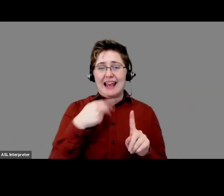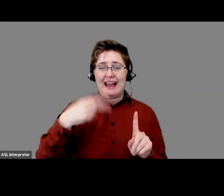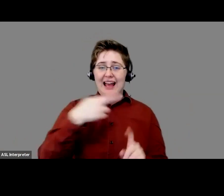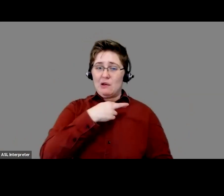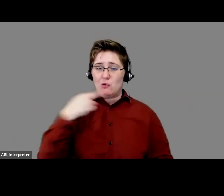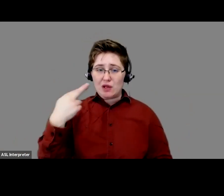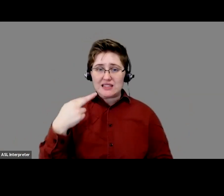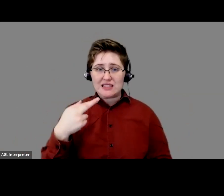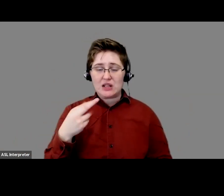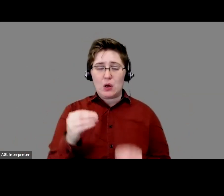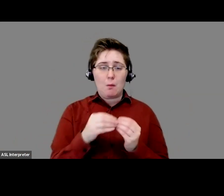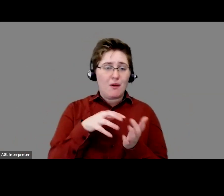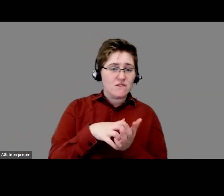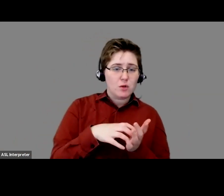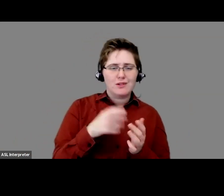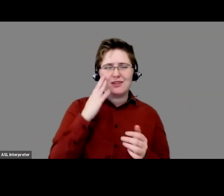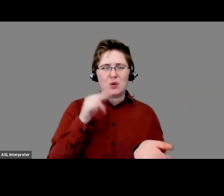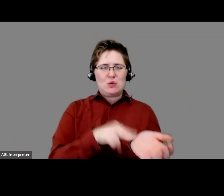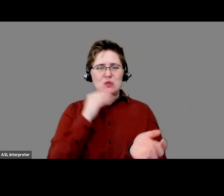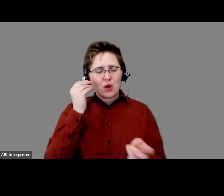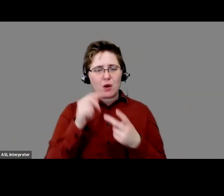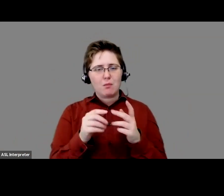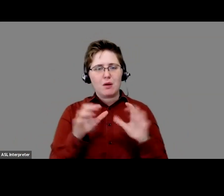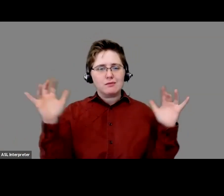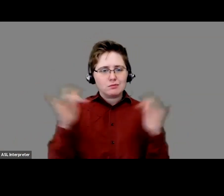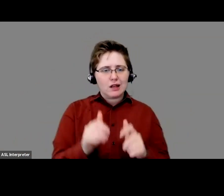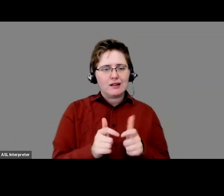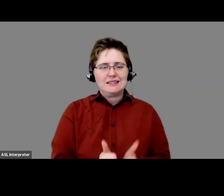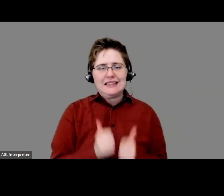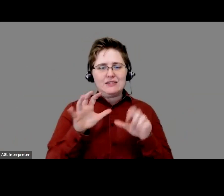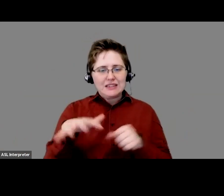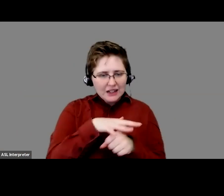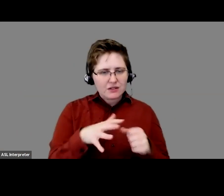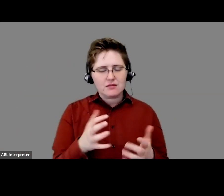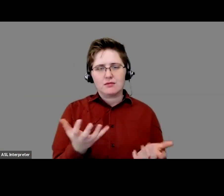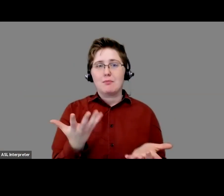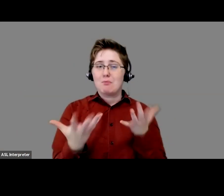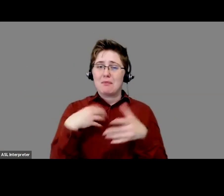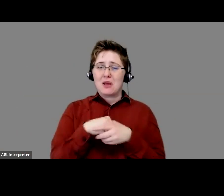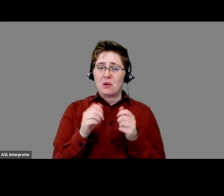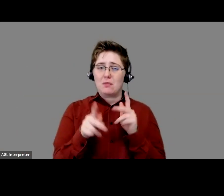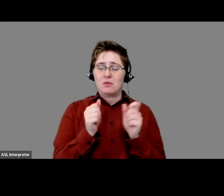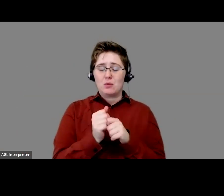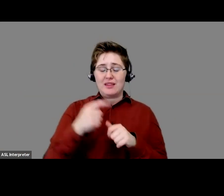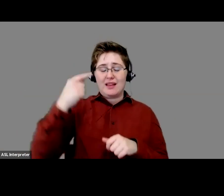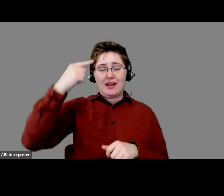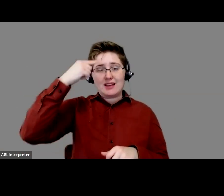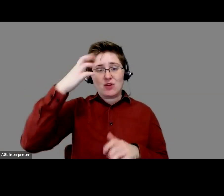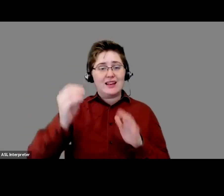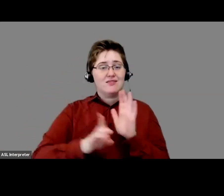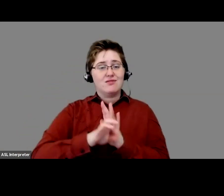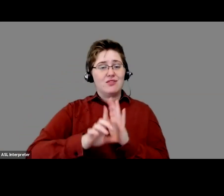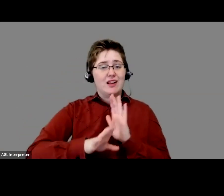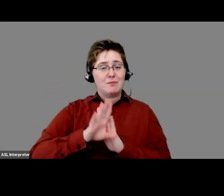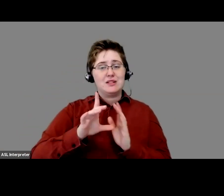more vulnerable, people in nursing homes, people in congregated settings. So that might also include people with intellectual and developmental disabilities as